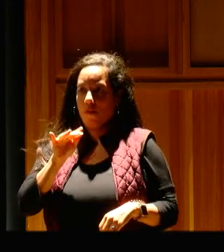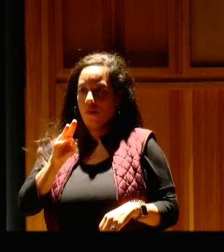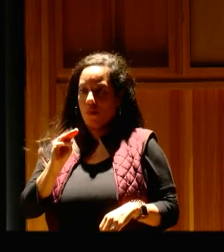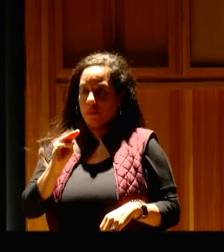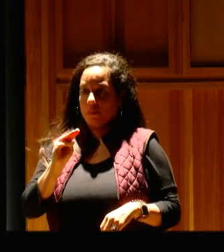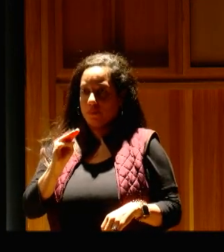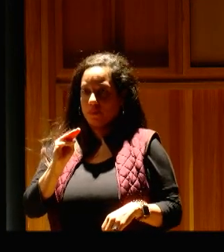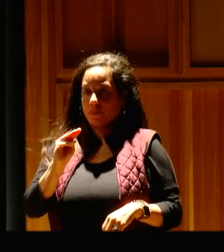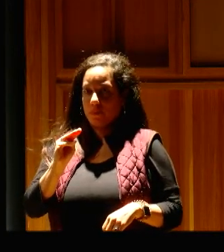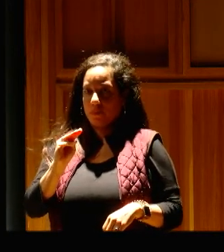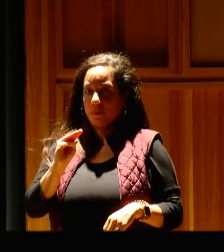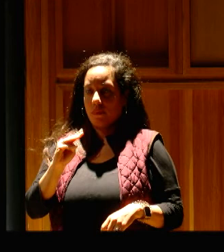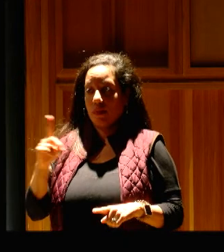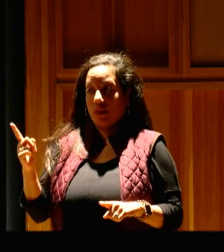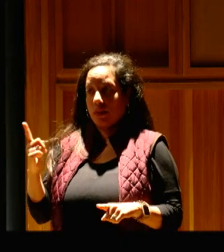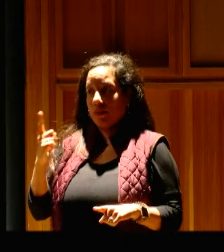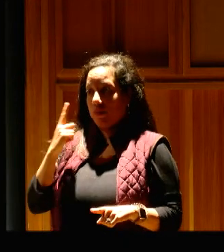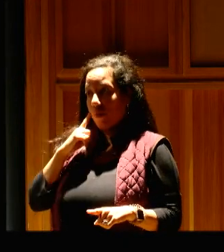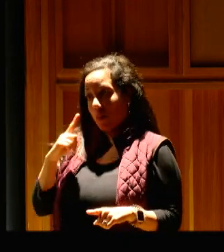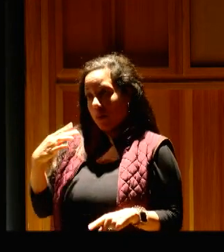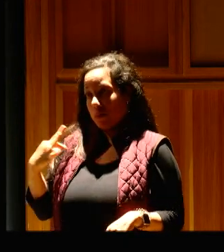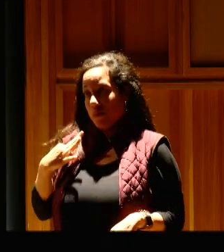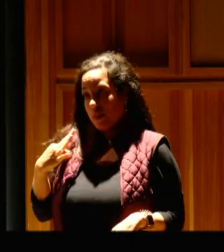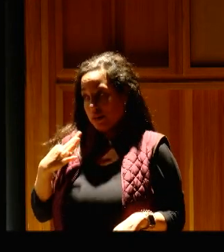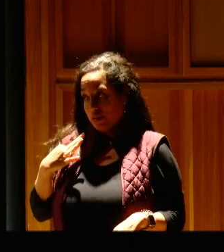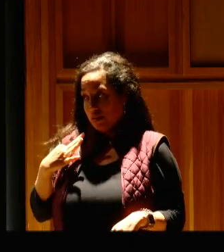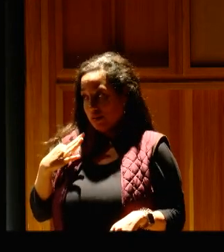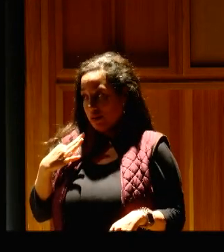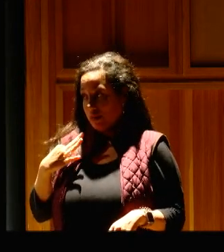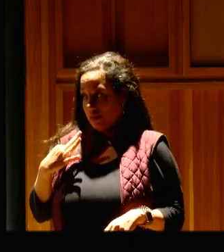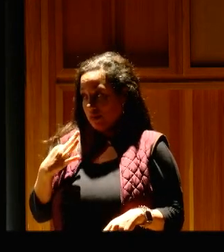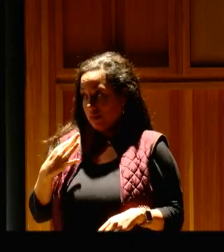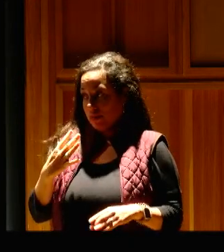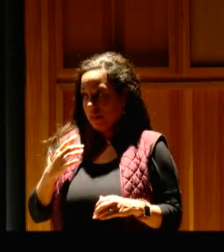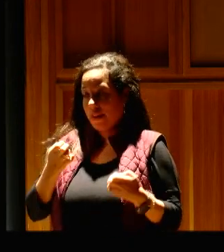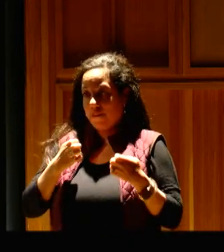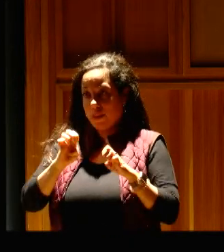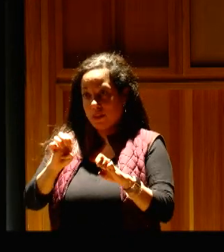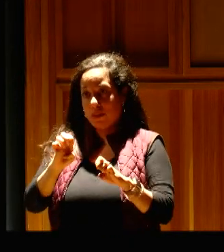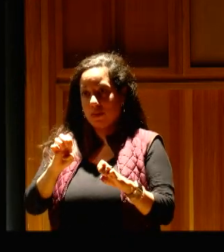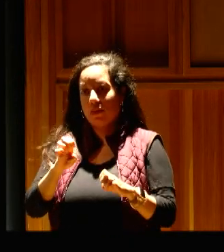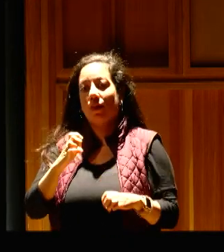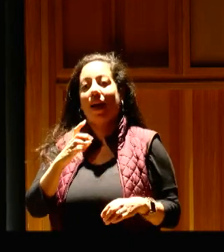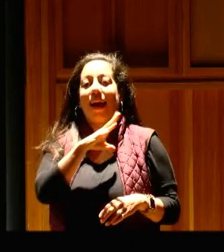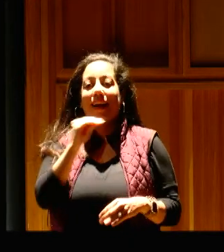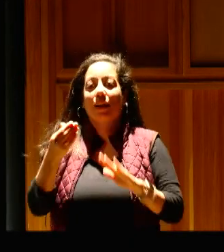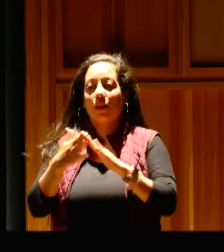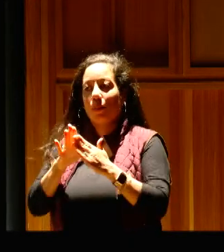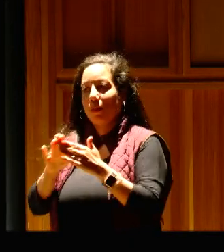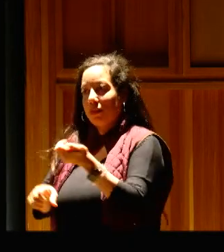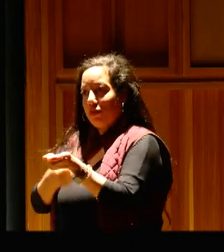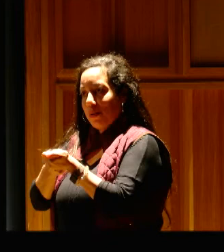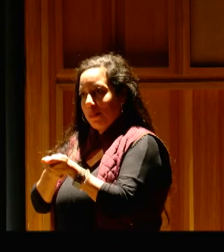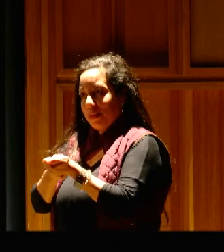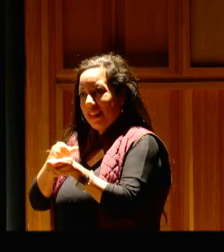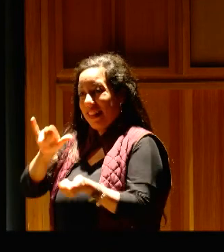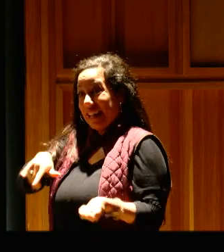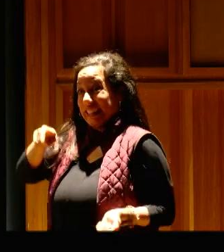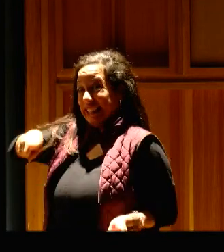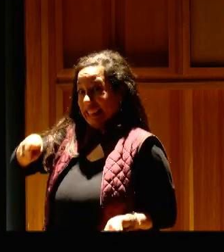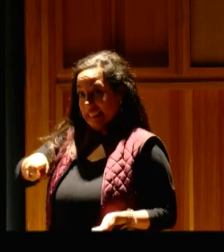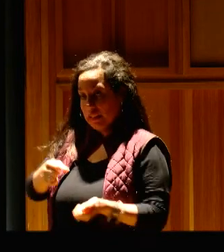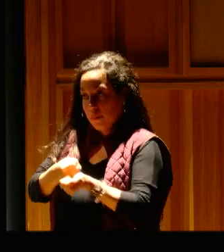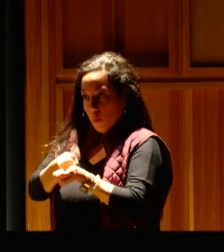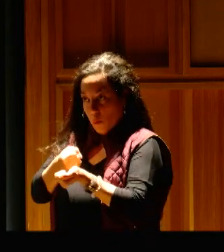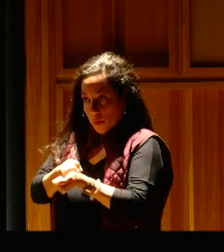experts like everyone in this room with community champions in need of support. We're connecting